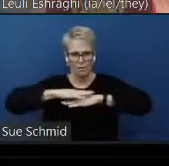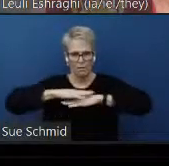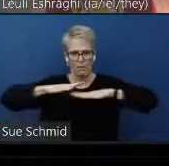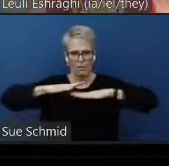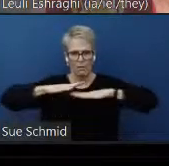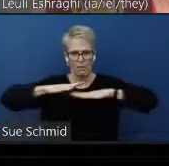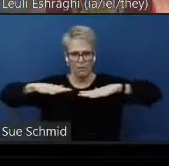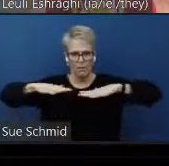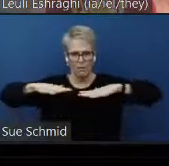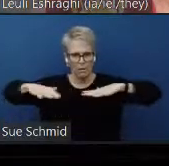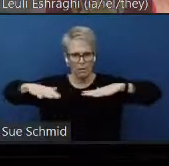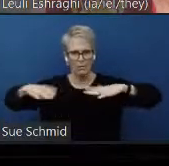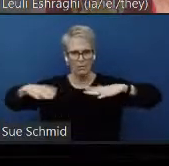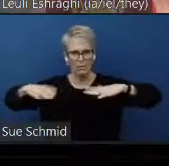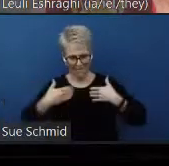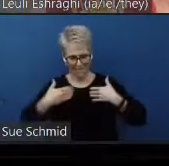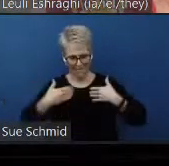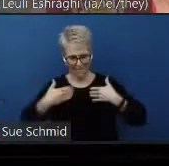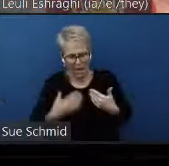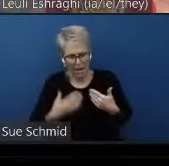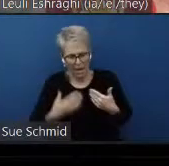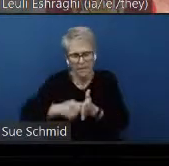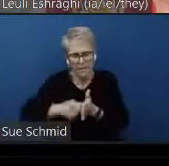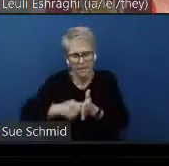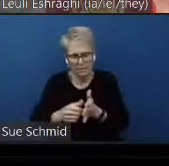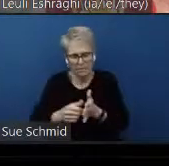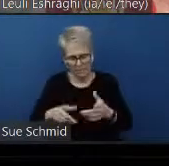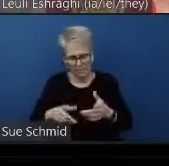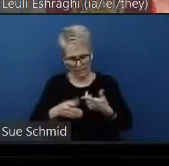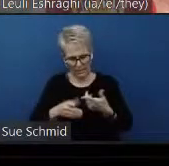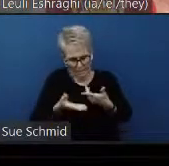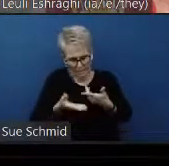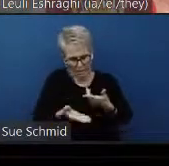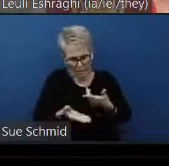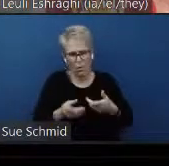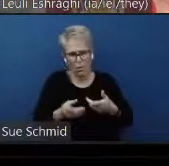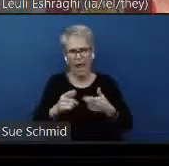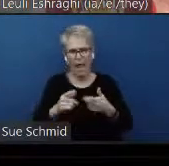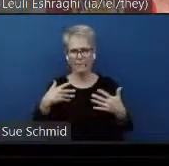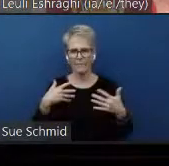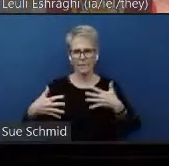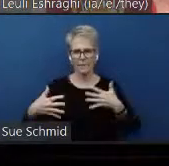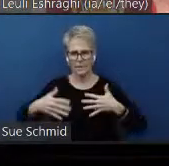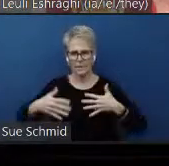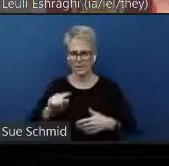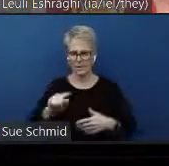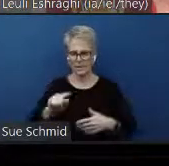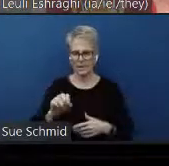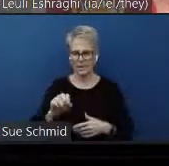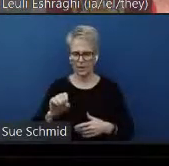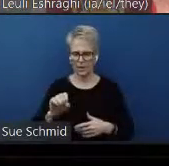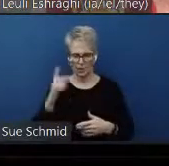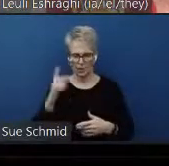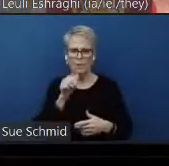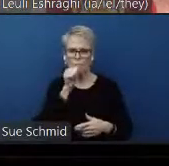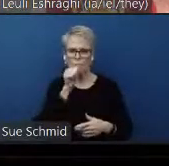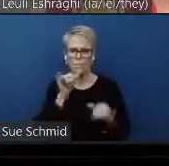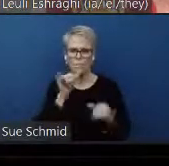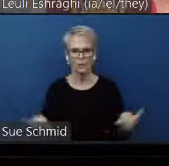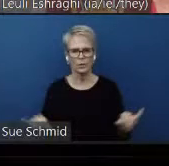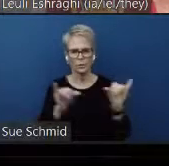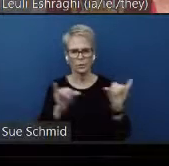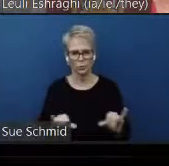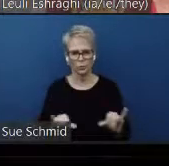pulsating. There is always an emphasis on presence. I think there is tension in the enactment of these private rituals and